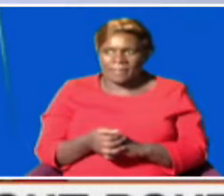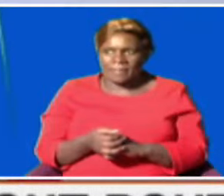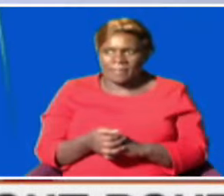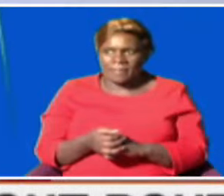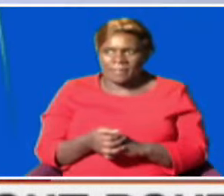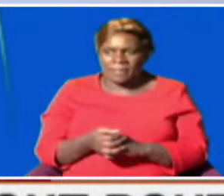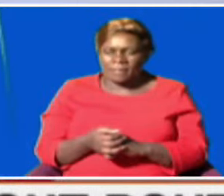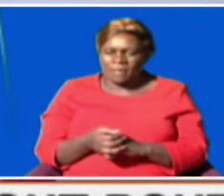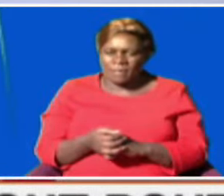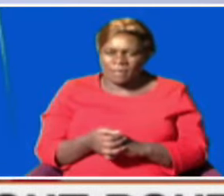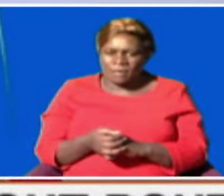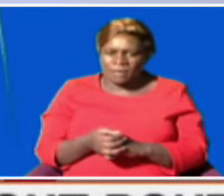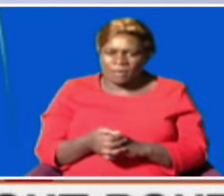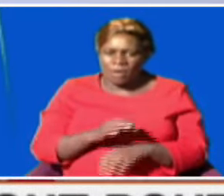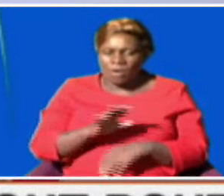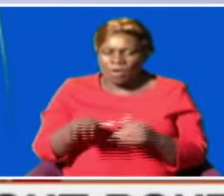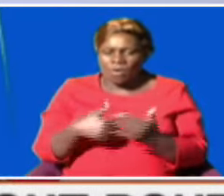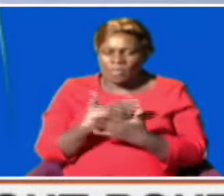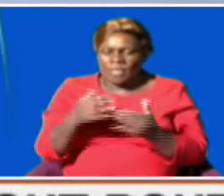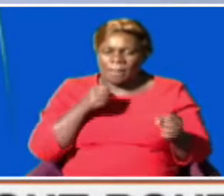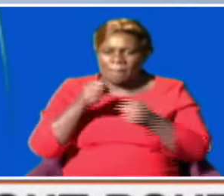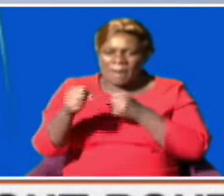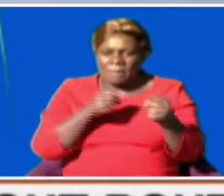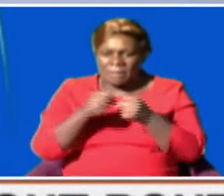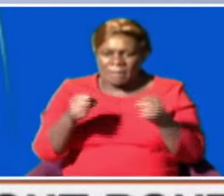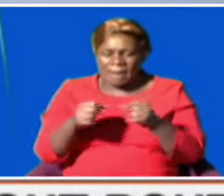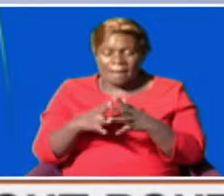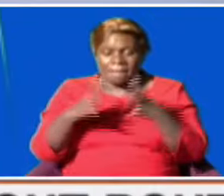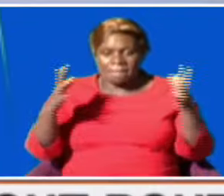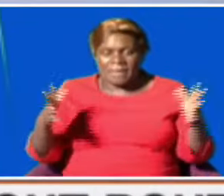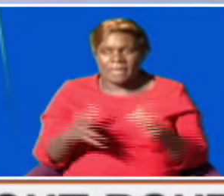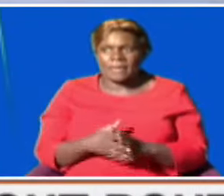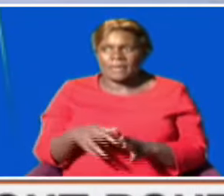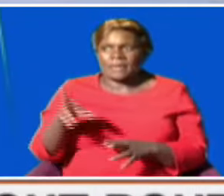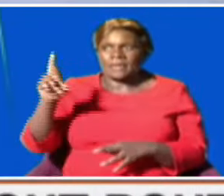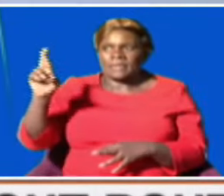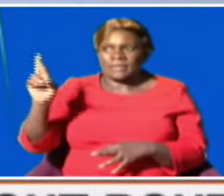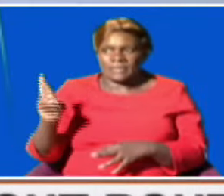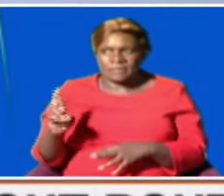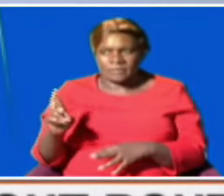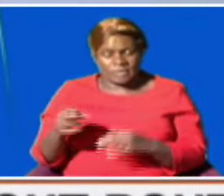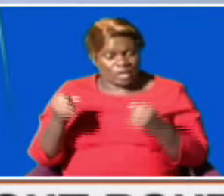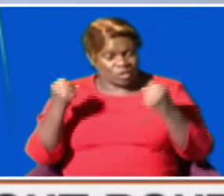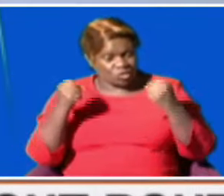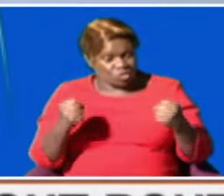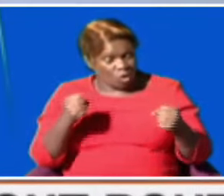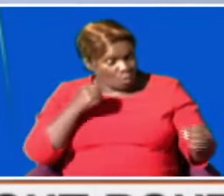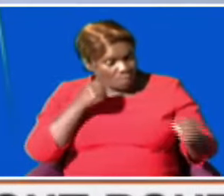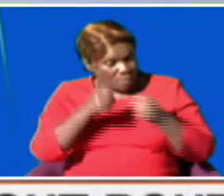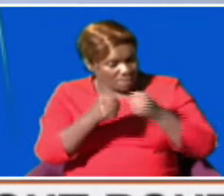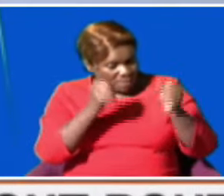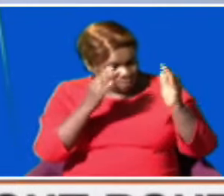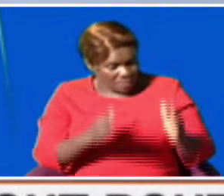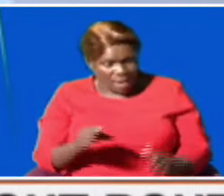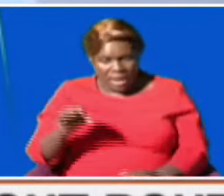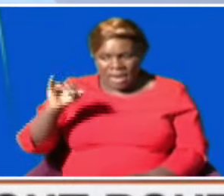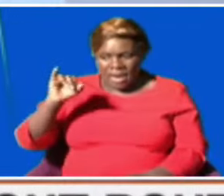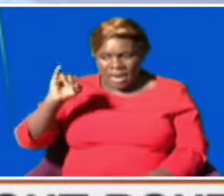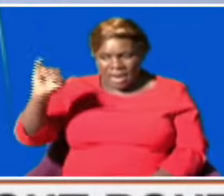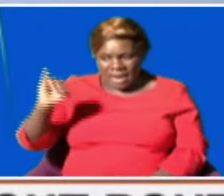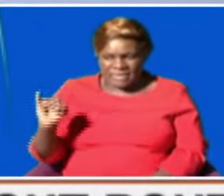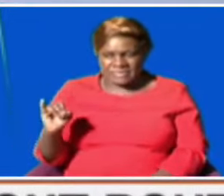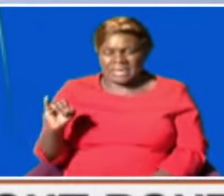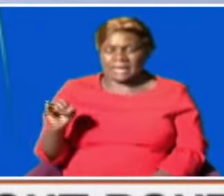blink. Because all those four fighters are very explosive. Richard is a very strong fighter. Isaac is, to